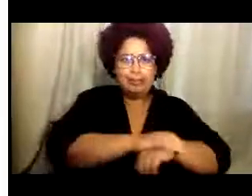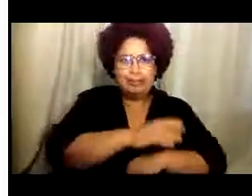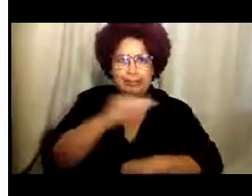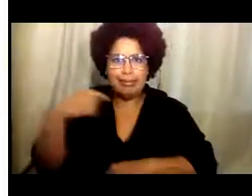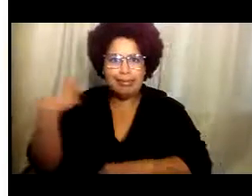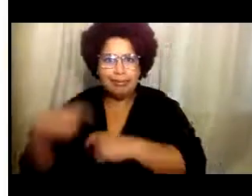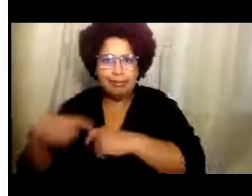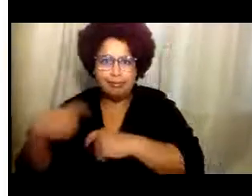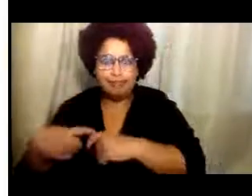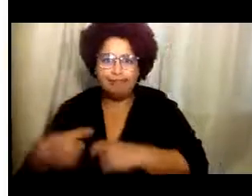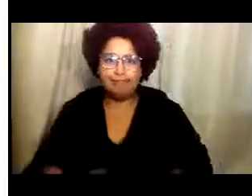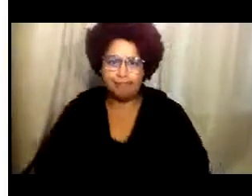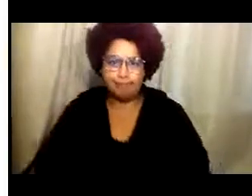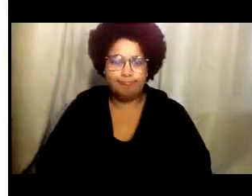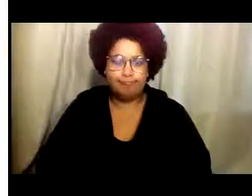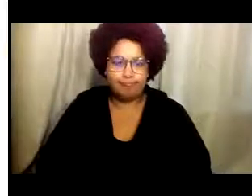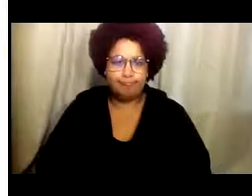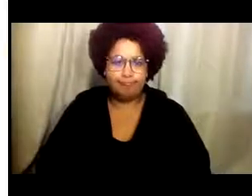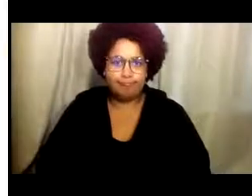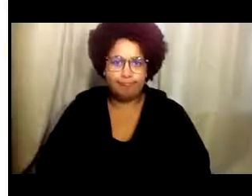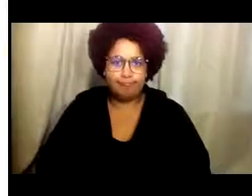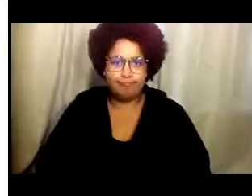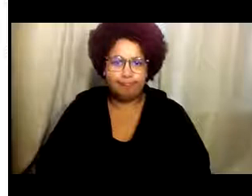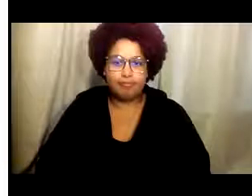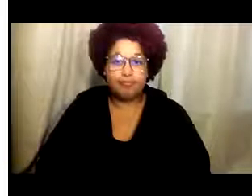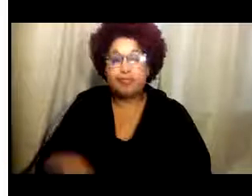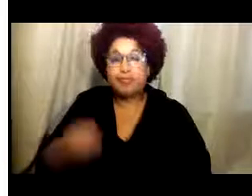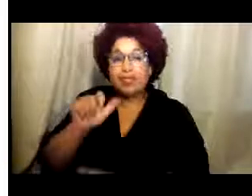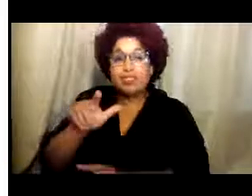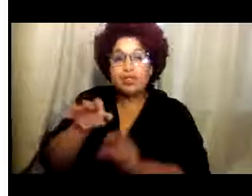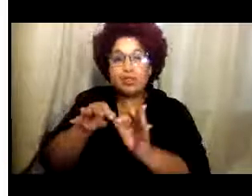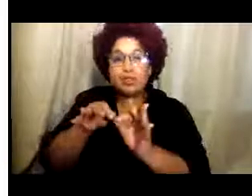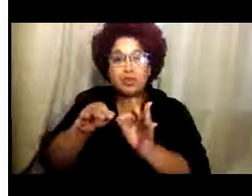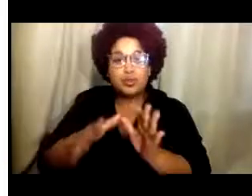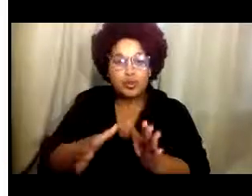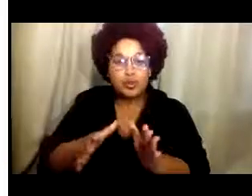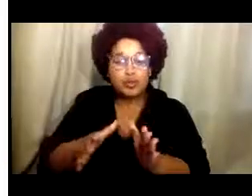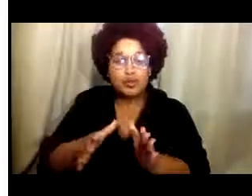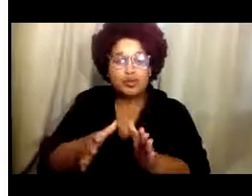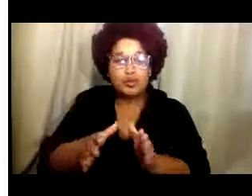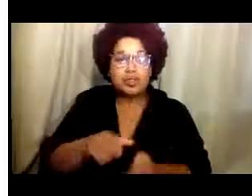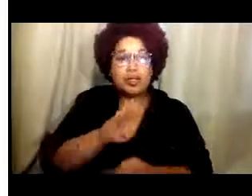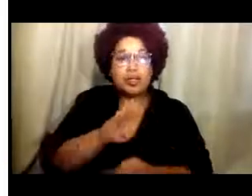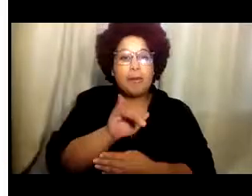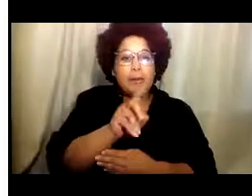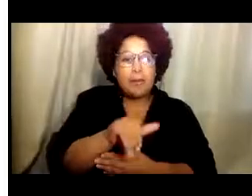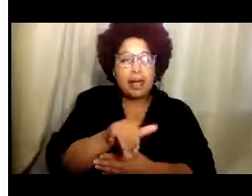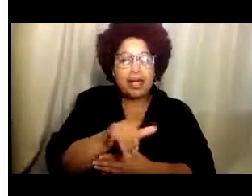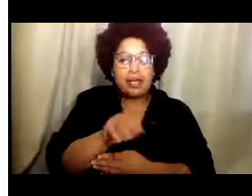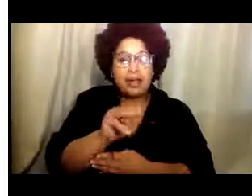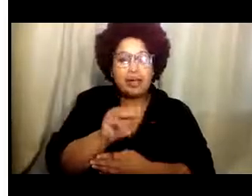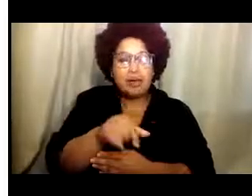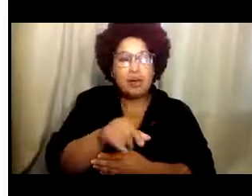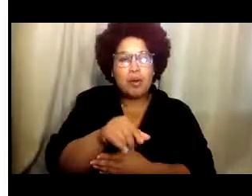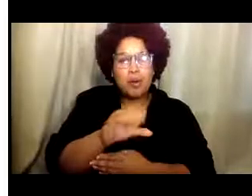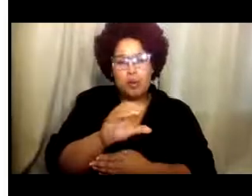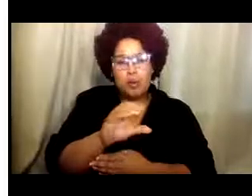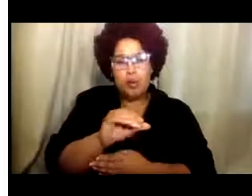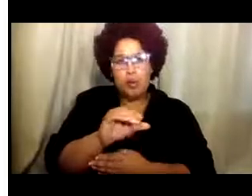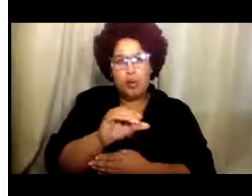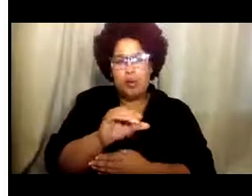the background. Our ASL interpreters are Betty McQuena and Destiny